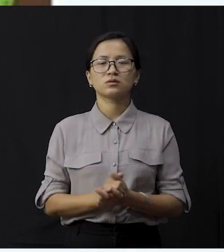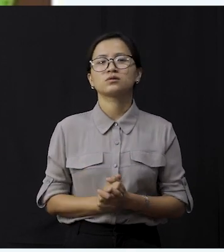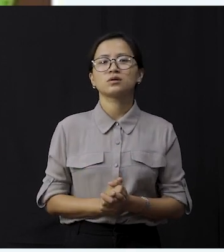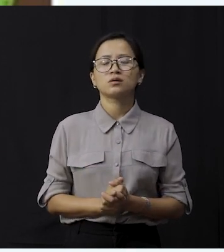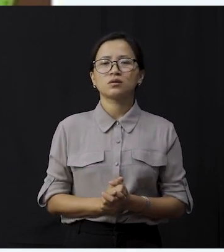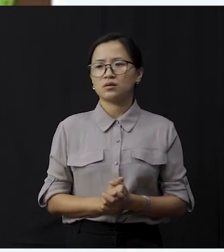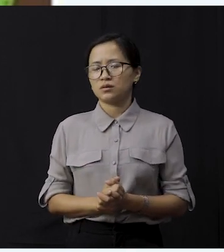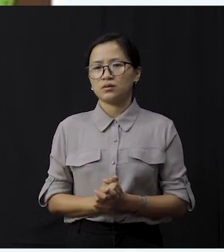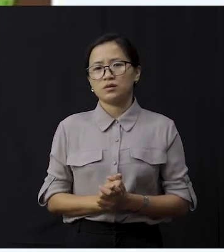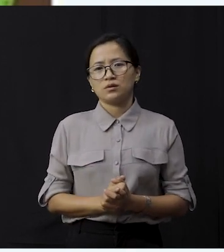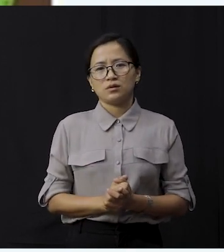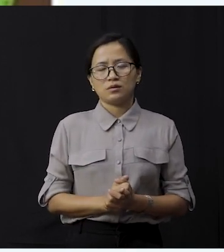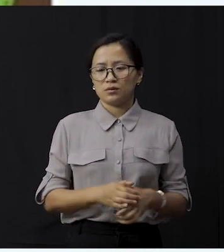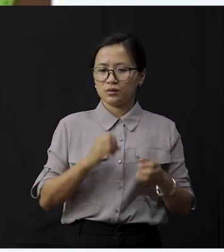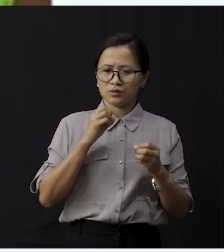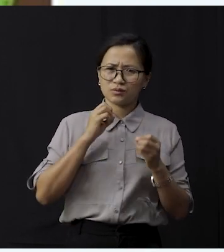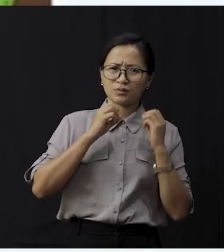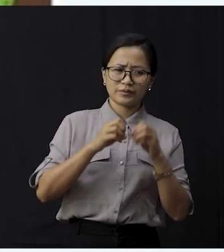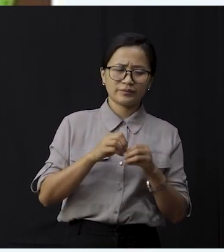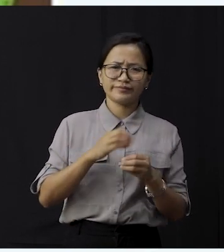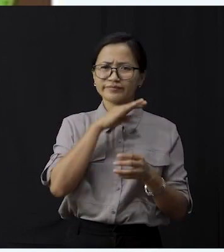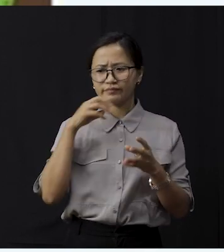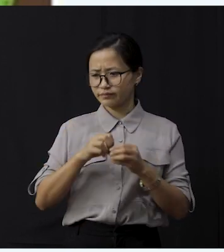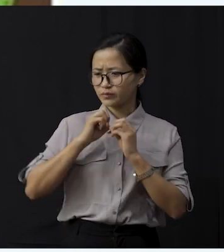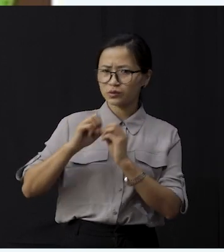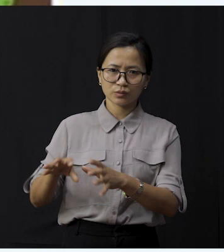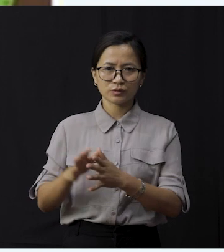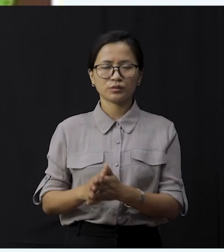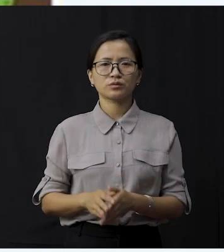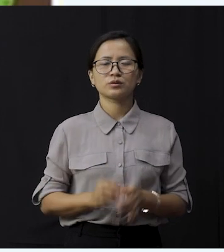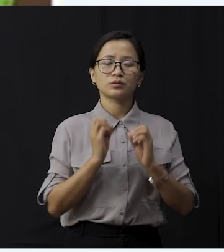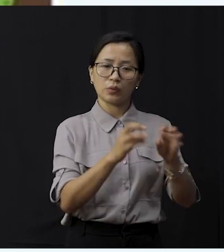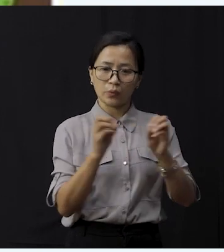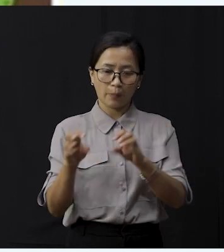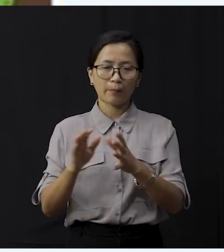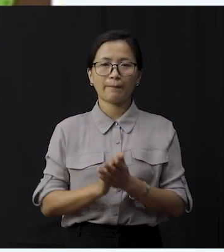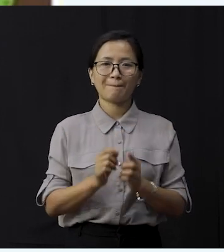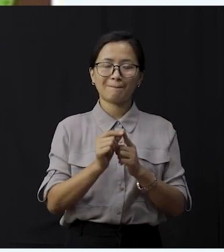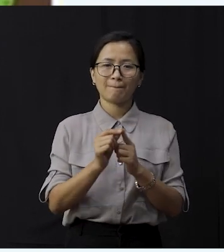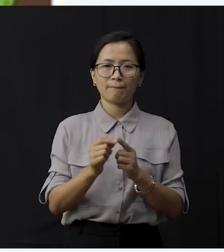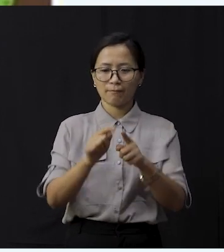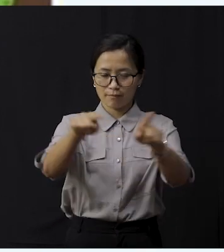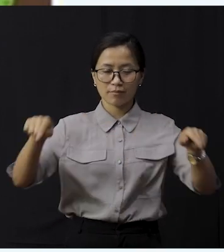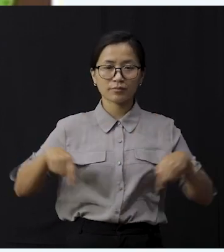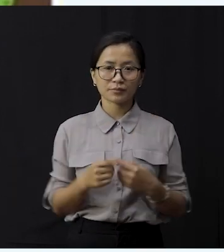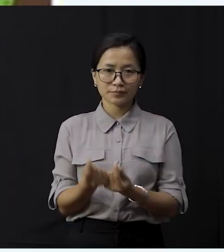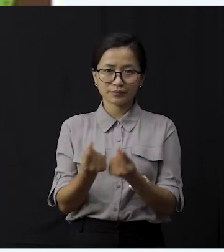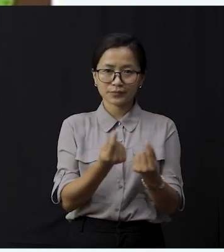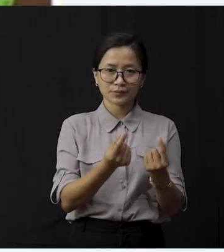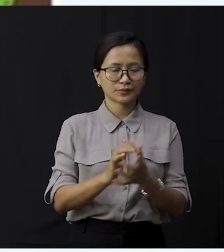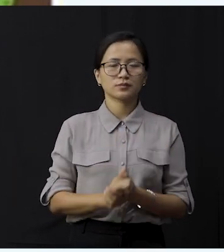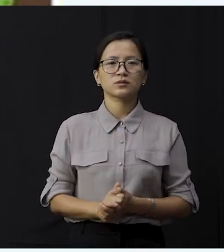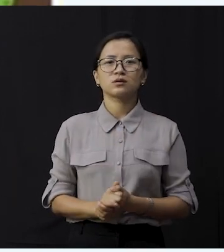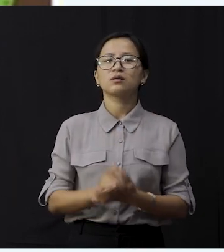litter the parks, or we should not throw the waste everywhere in the park, because a park is a public property, and then a